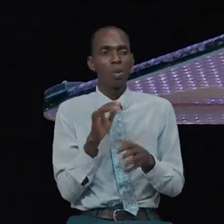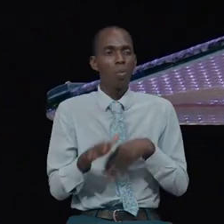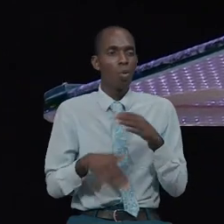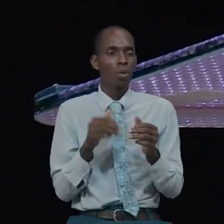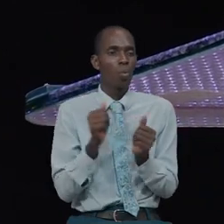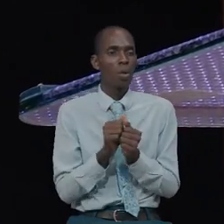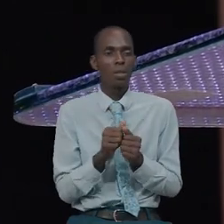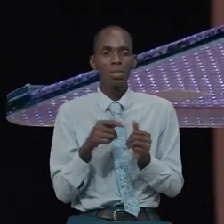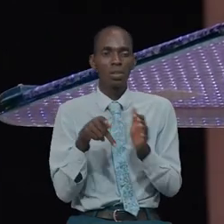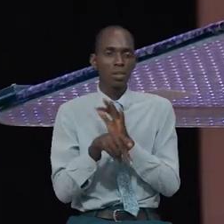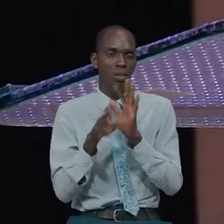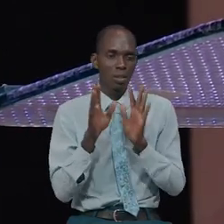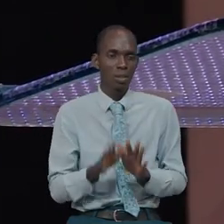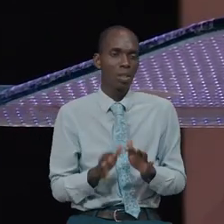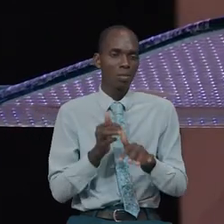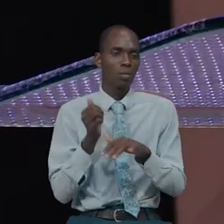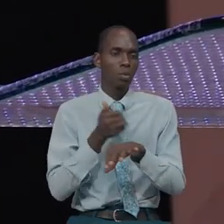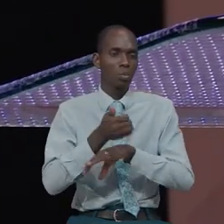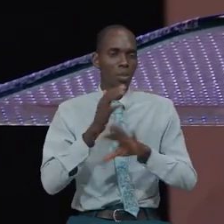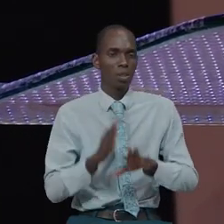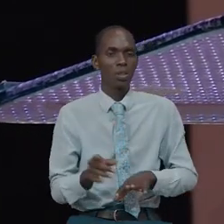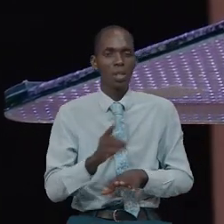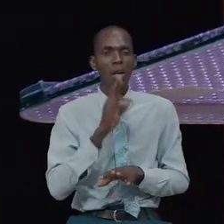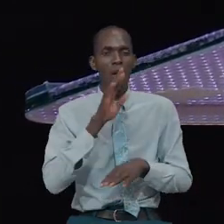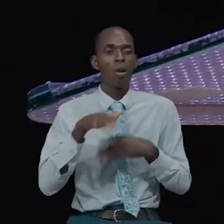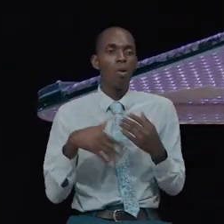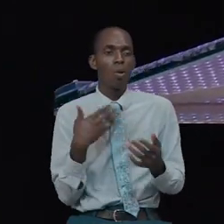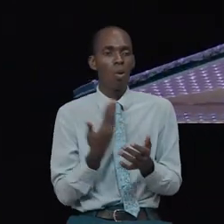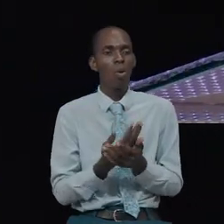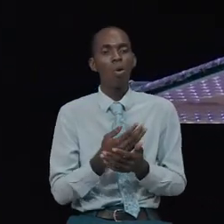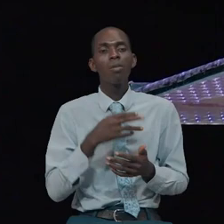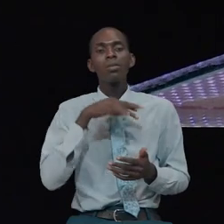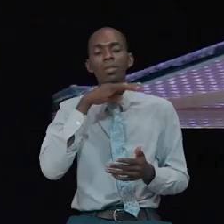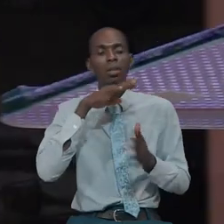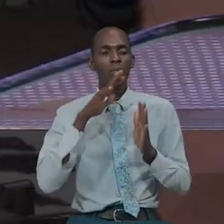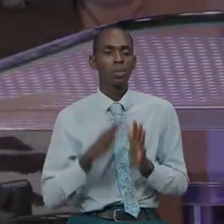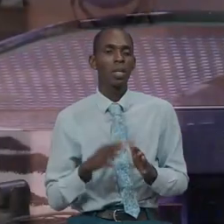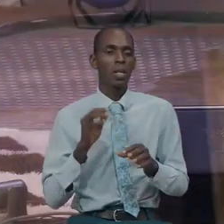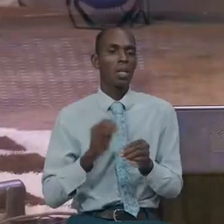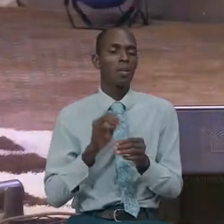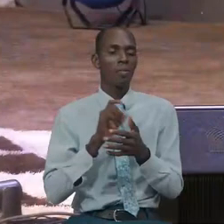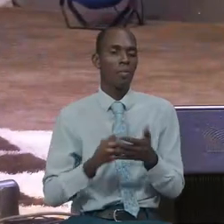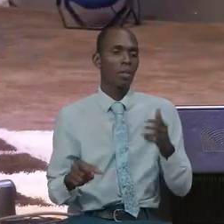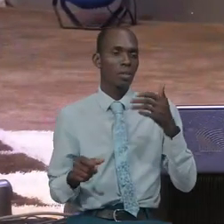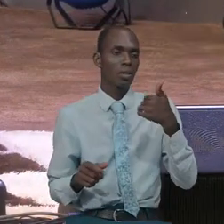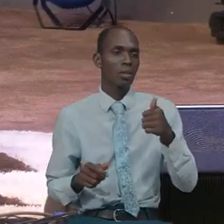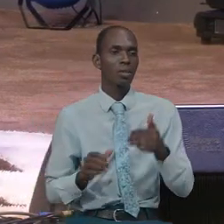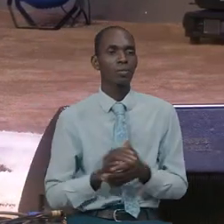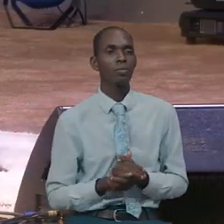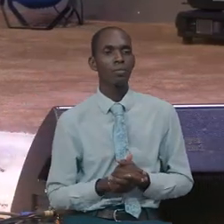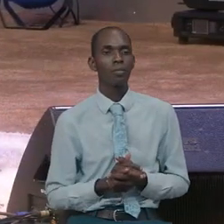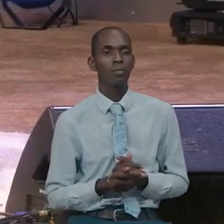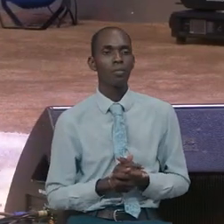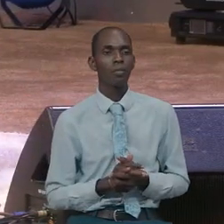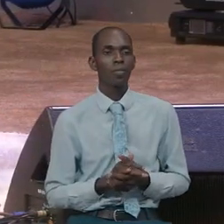iron. They are all corrupters. It tells us in verse 30, it says, reprobate